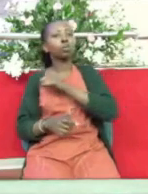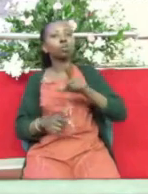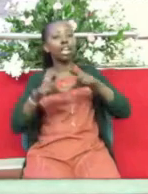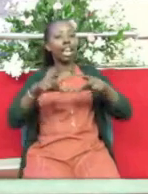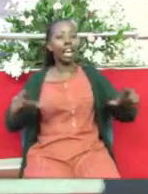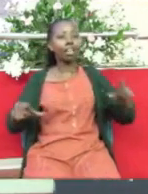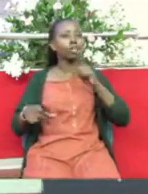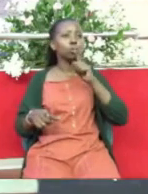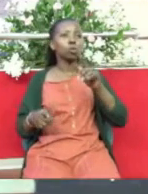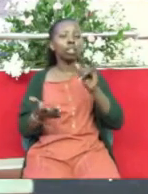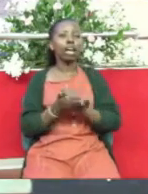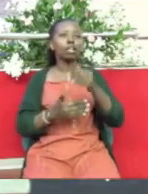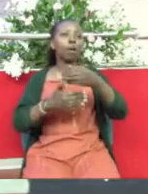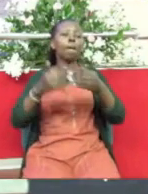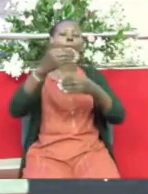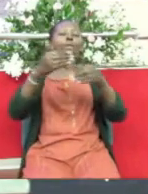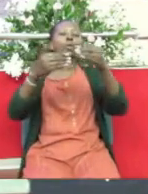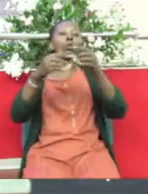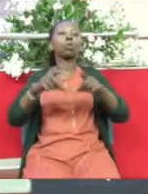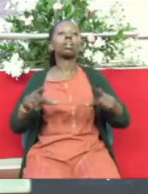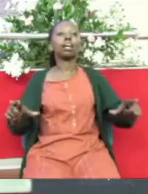and their temple.